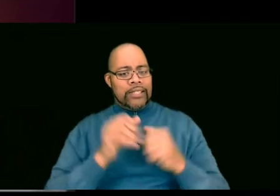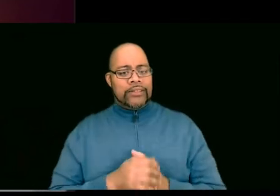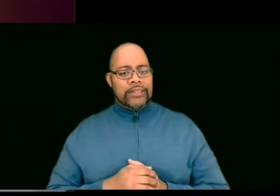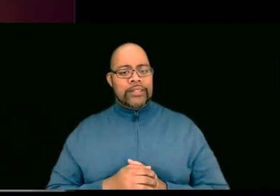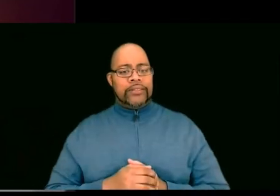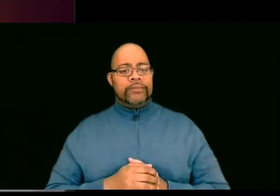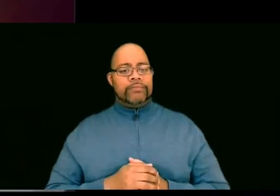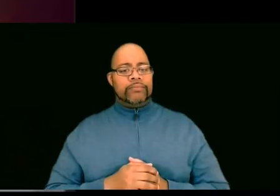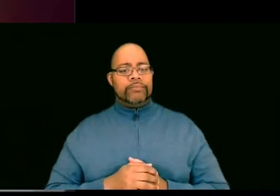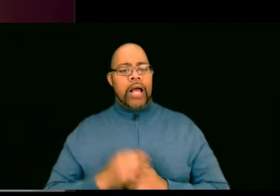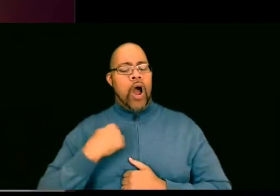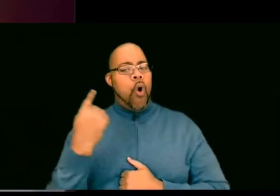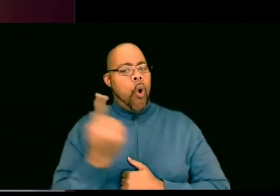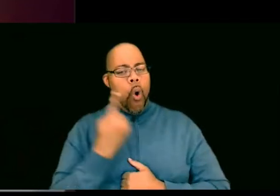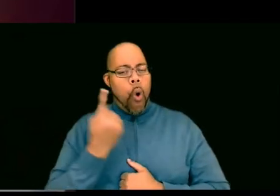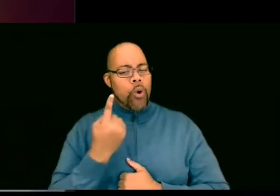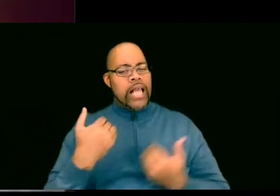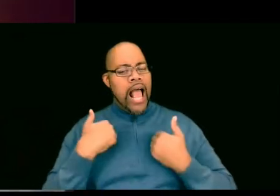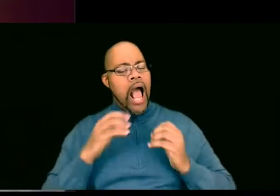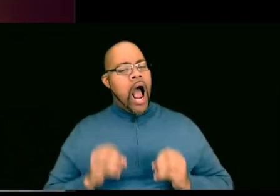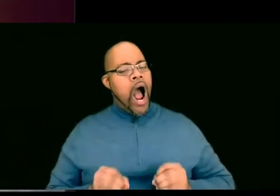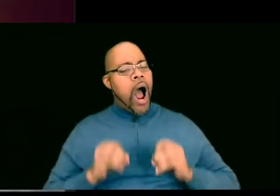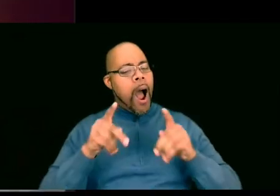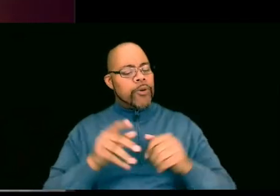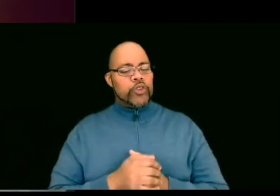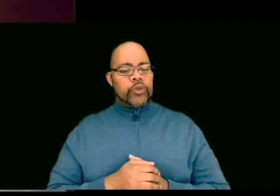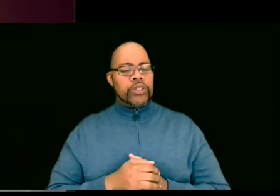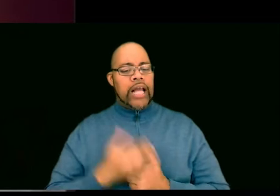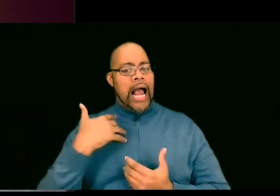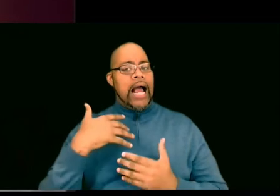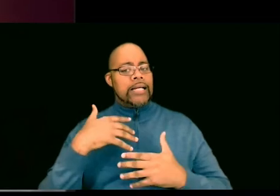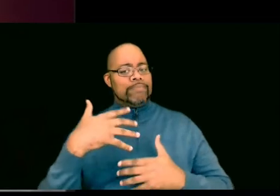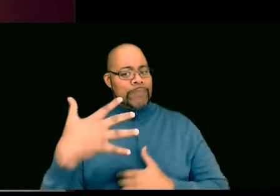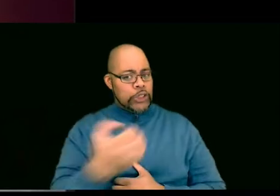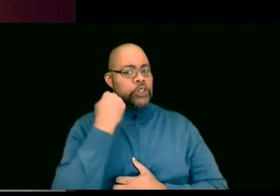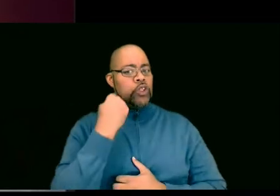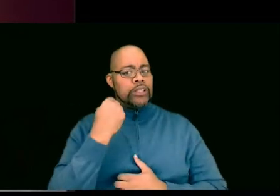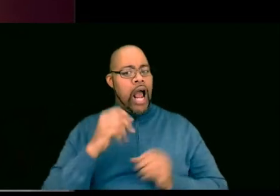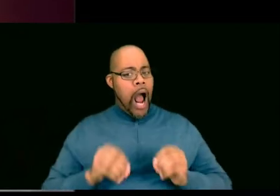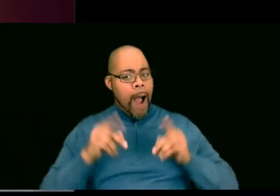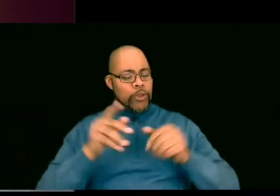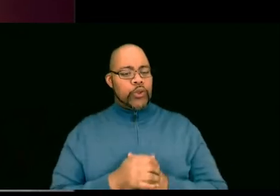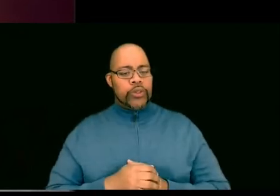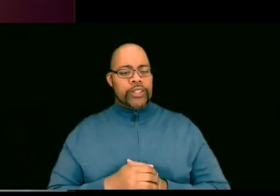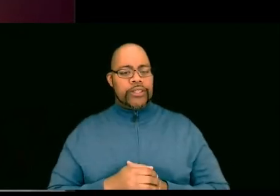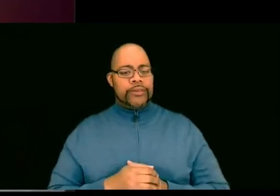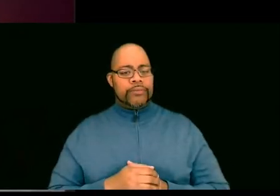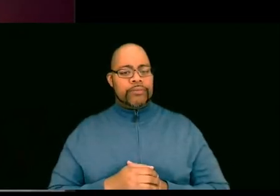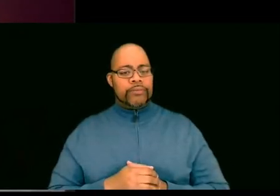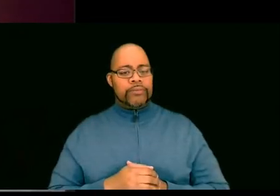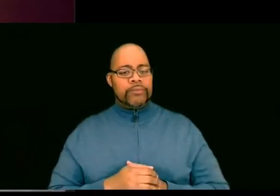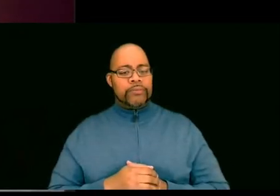take, I always had the opportunity, or I took the opportunity